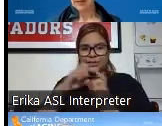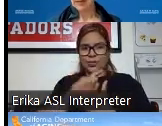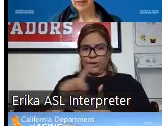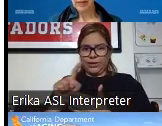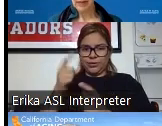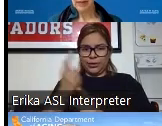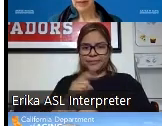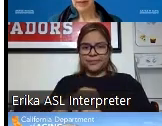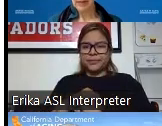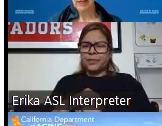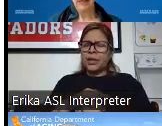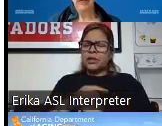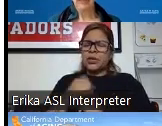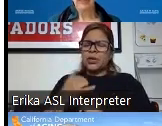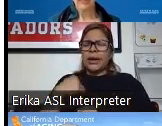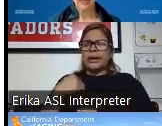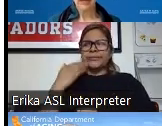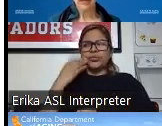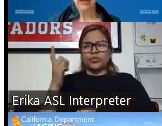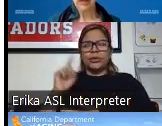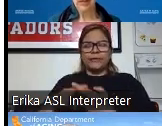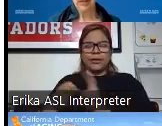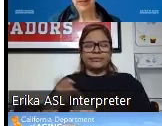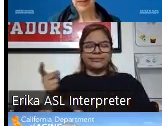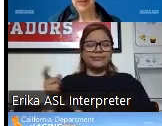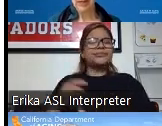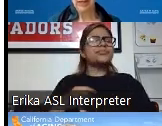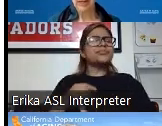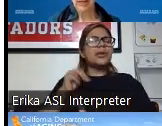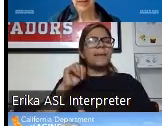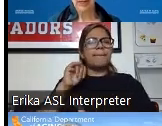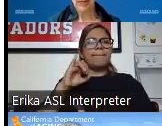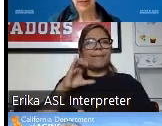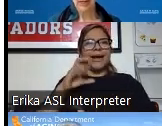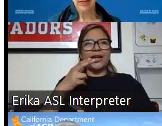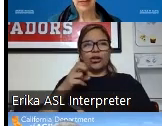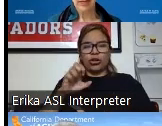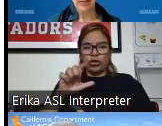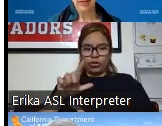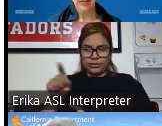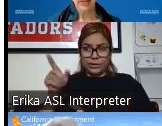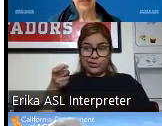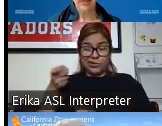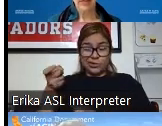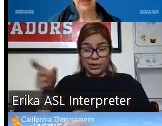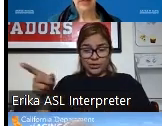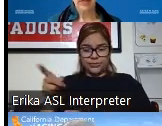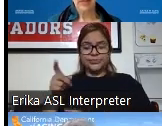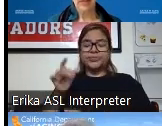Somebody I knew, I considered a friend, Michael Mankin. He was the director of